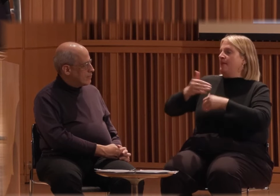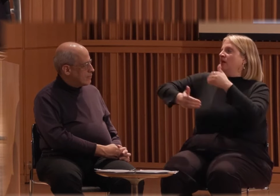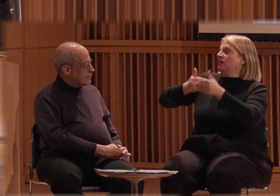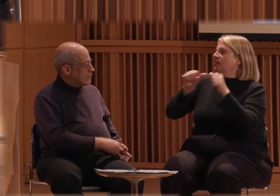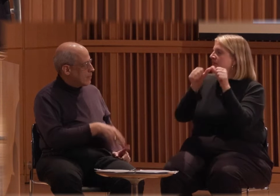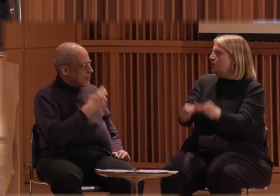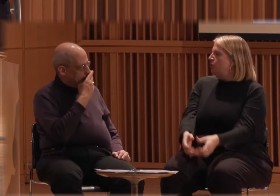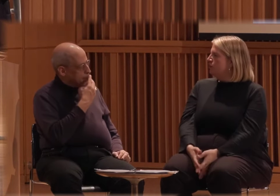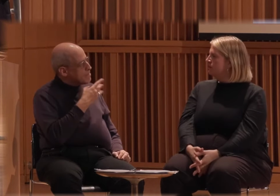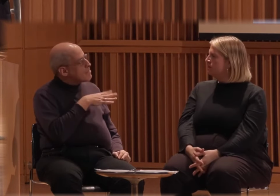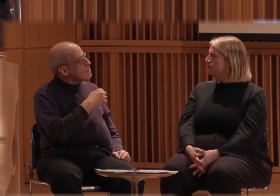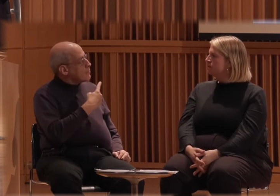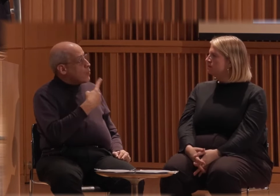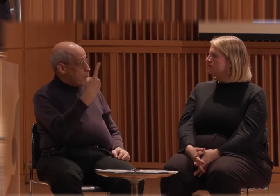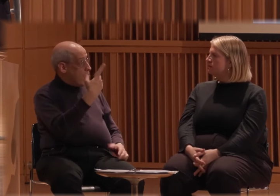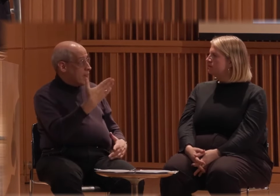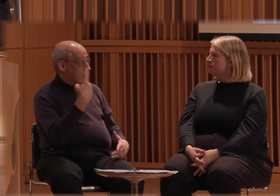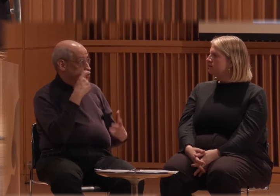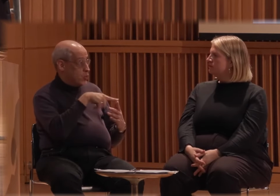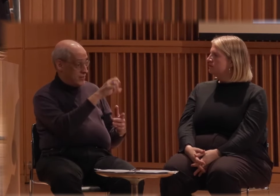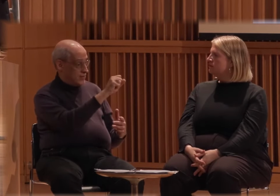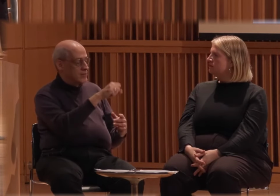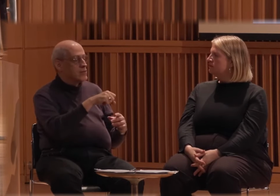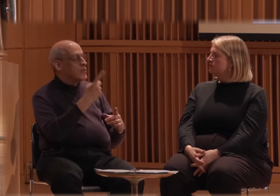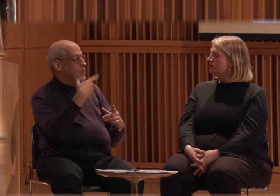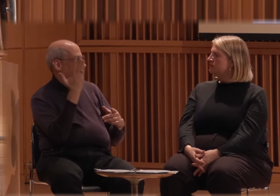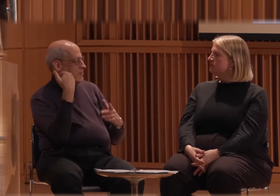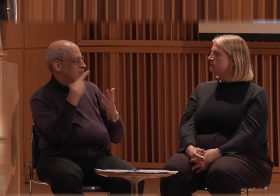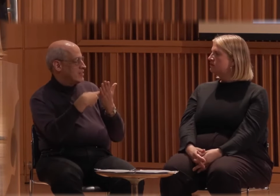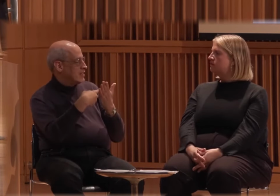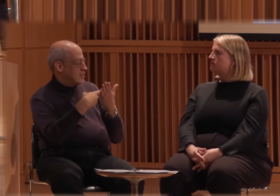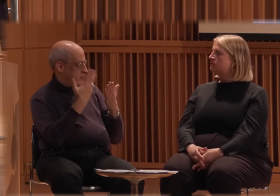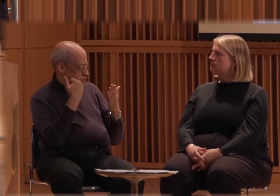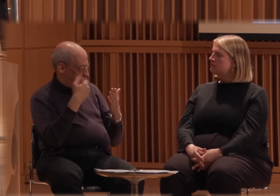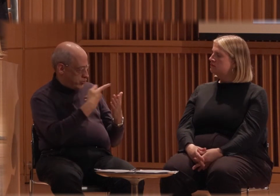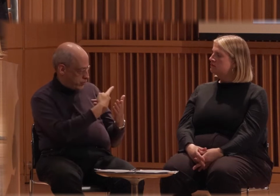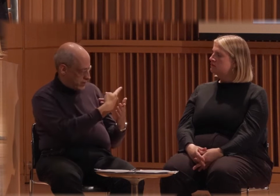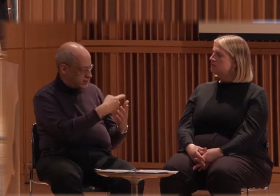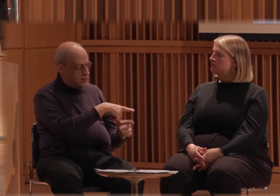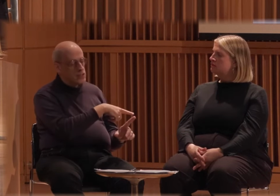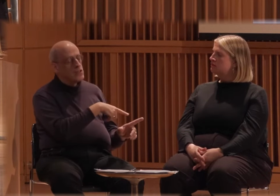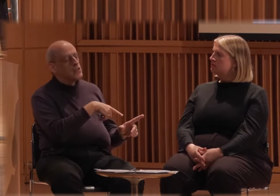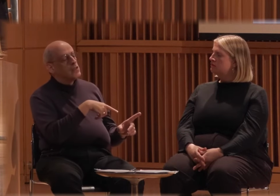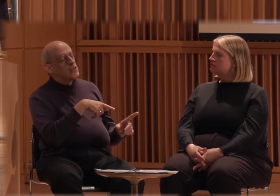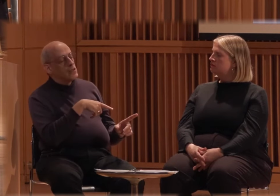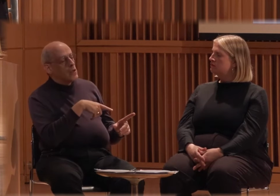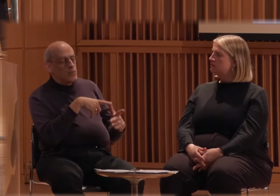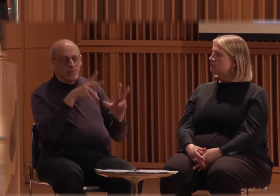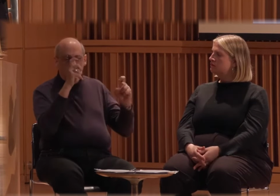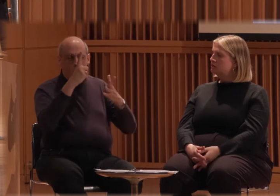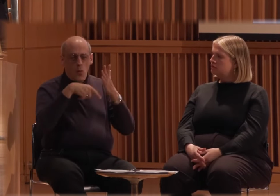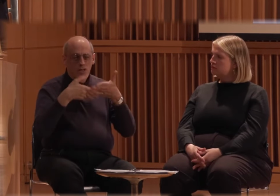mean, one was, I think, what we sort of discussed earlier, Celina, which is, what is